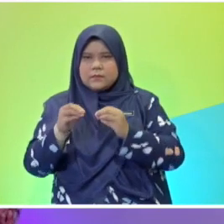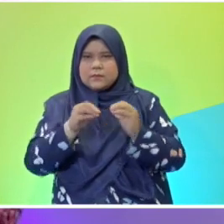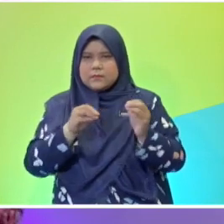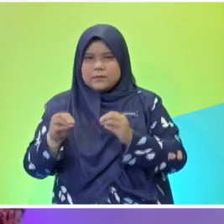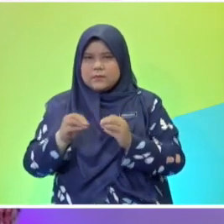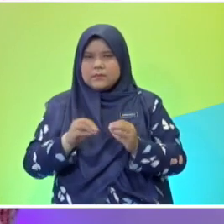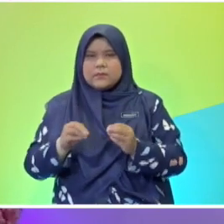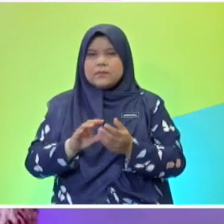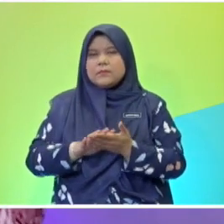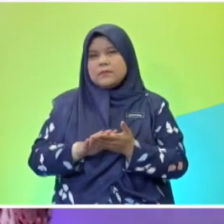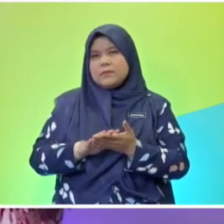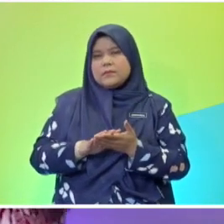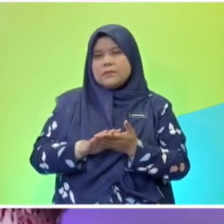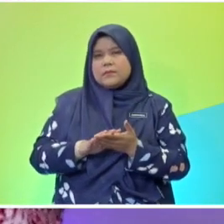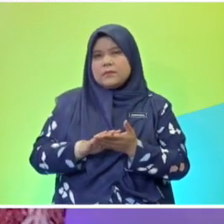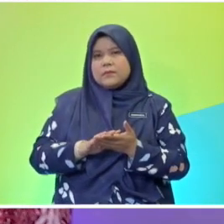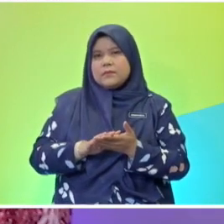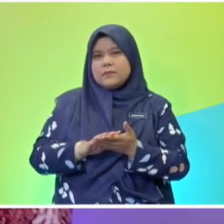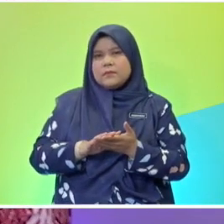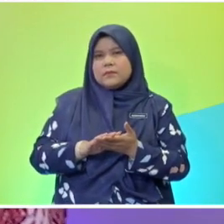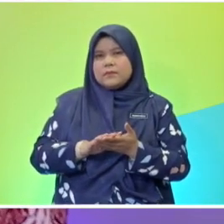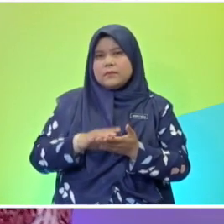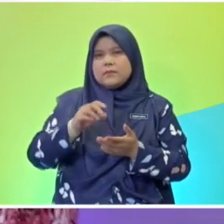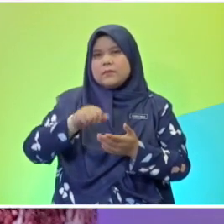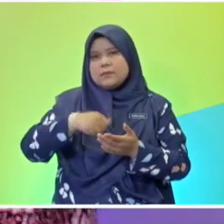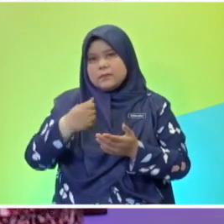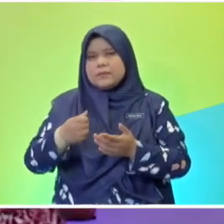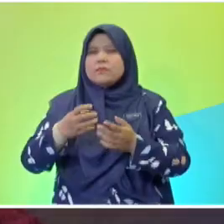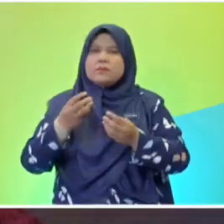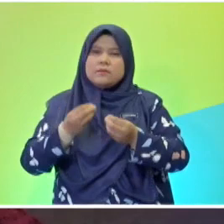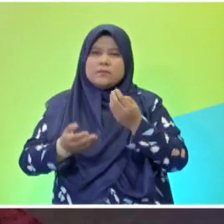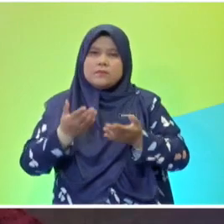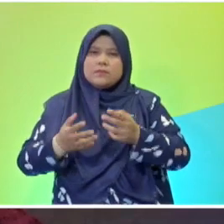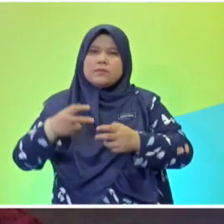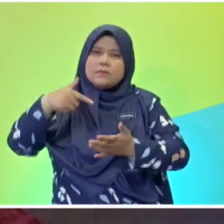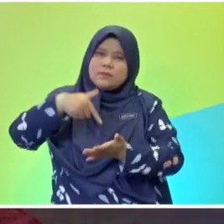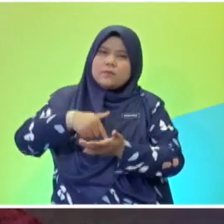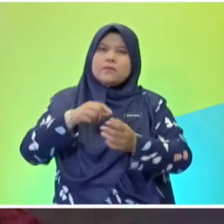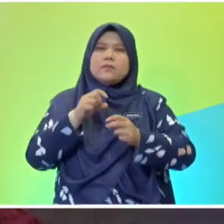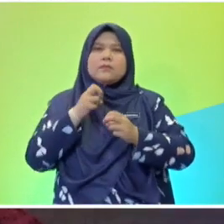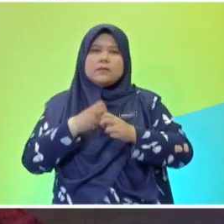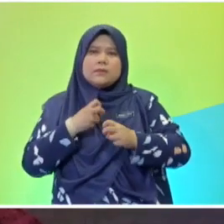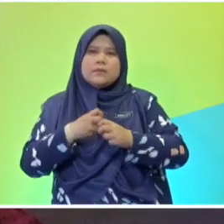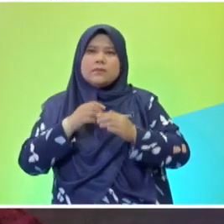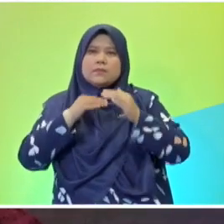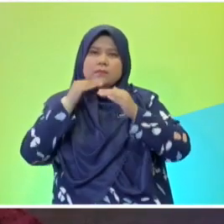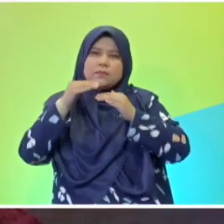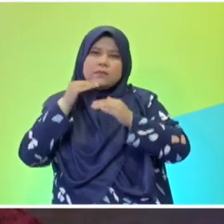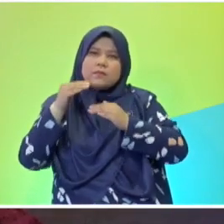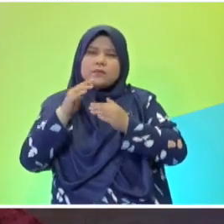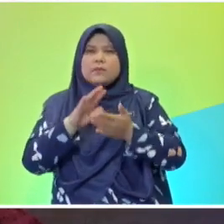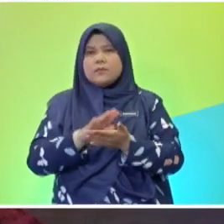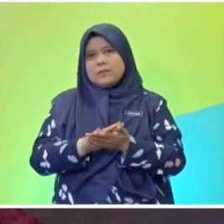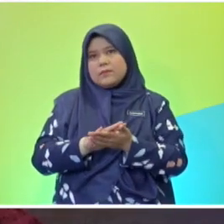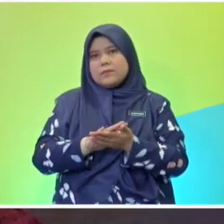indeed. Yeah, and just to make this task more difficult. Yeah, more challenging for the upper levels, right? Well, Miss Hafi, could you also